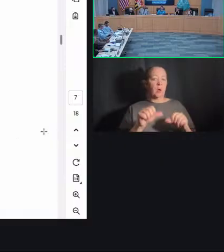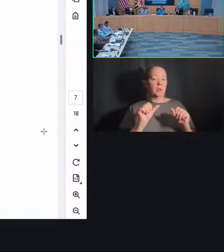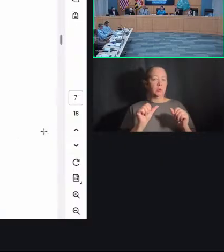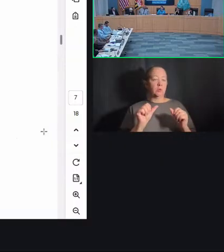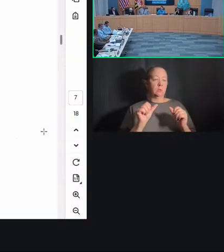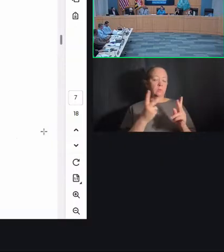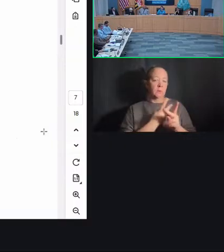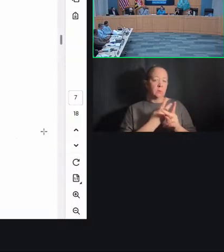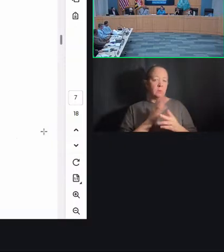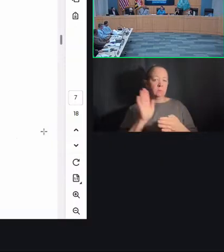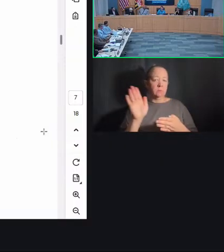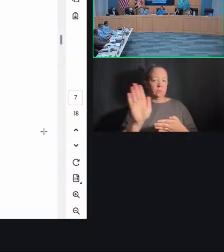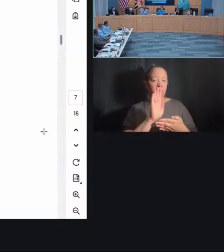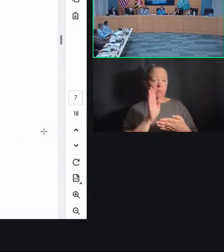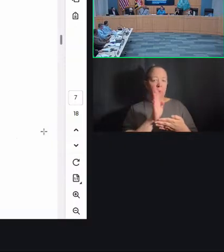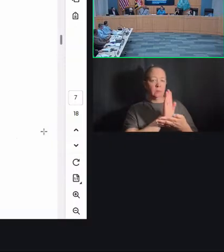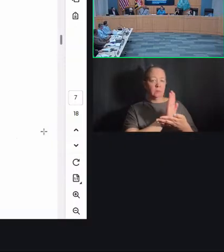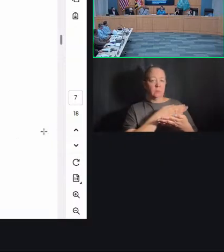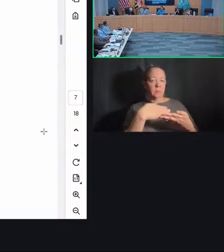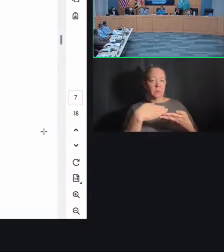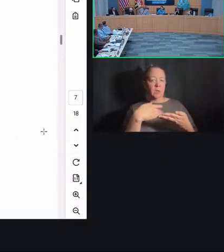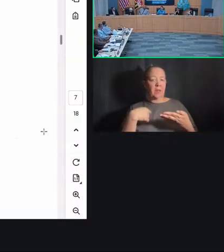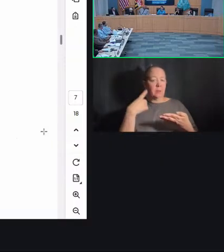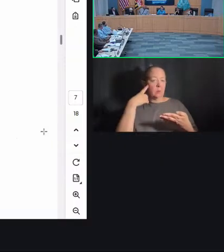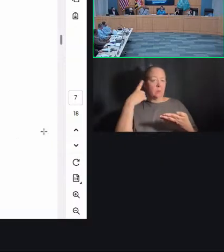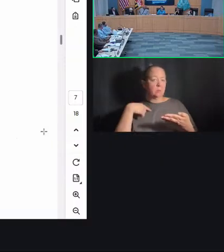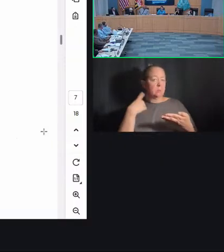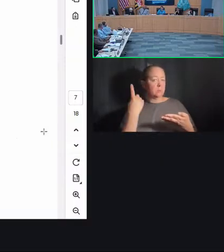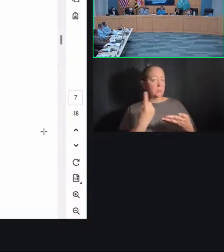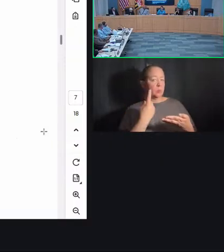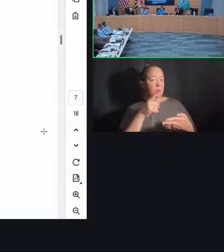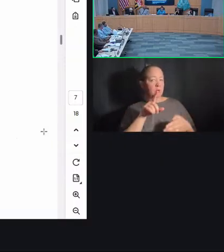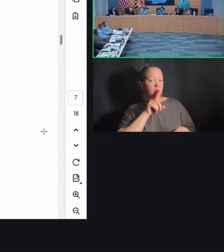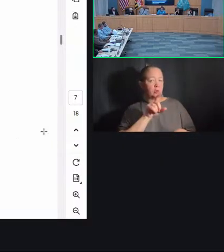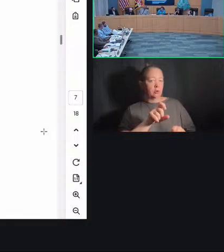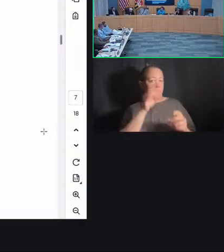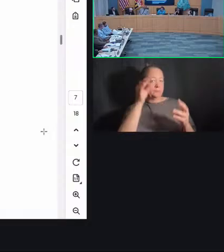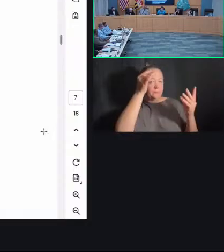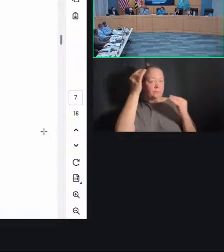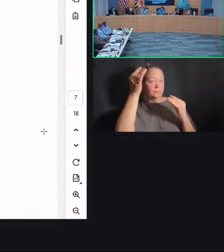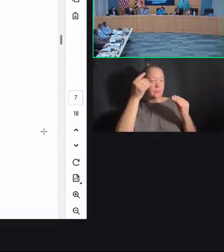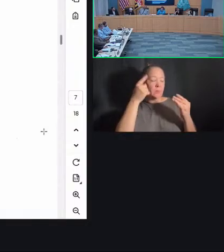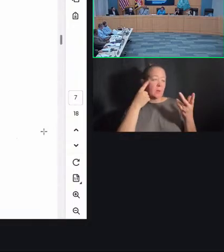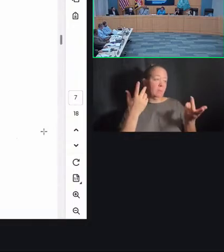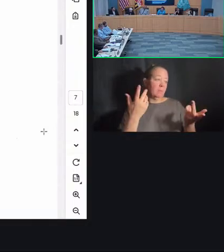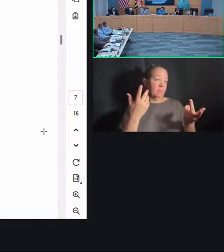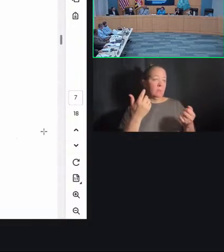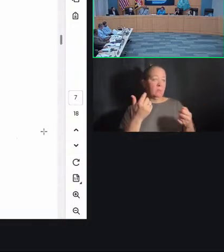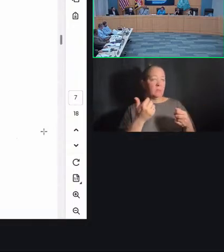I think it's something that we should definitely consider, even if it's just, for a year.